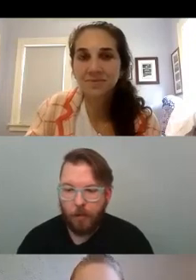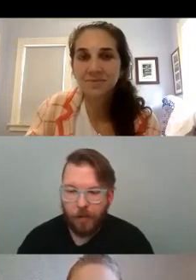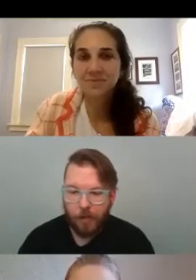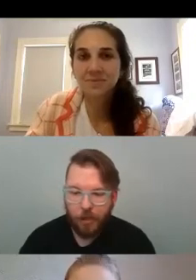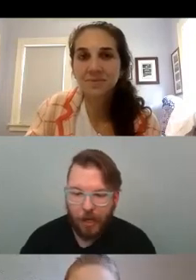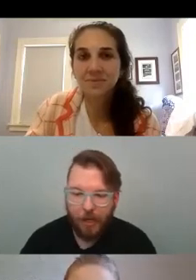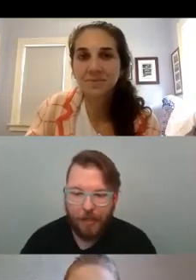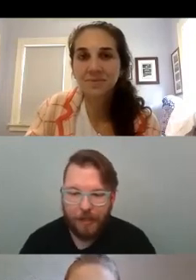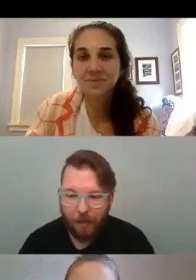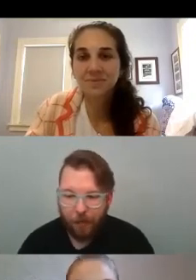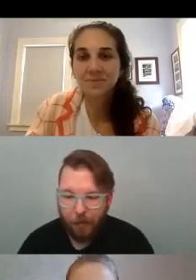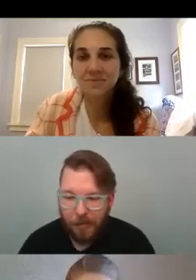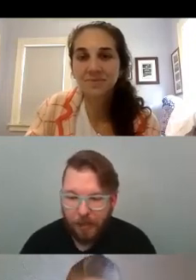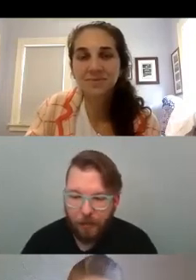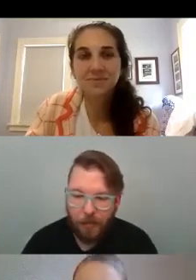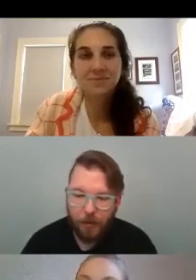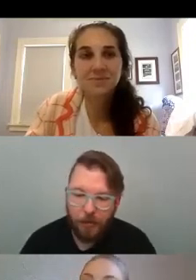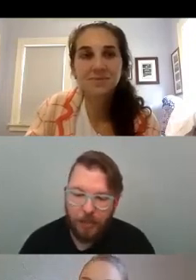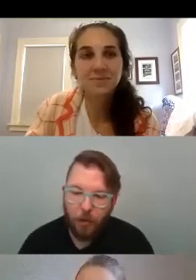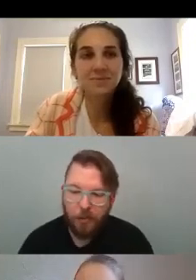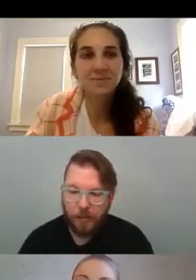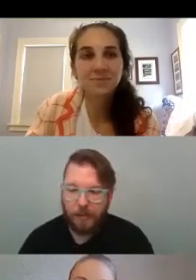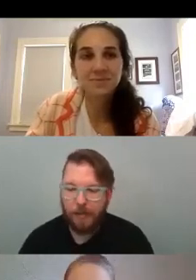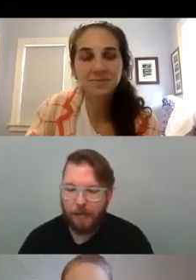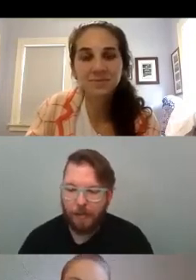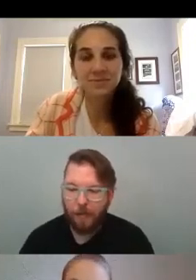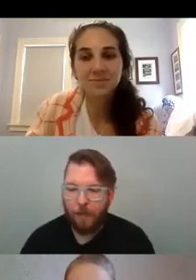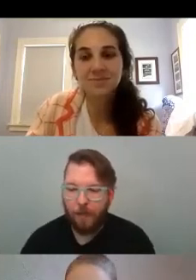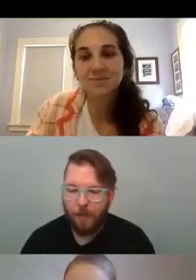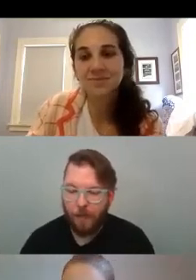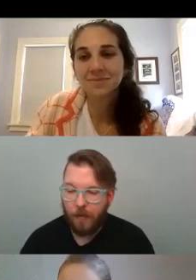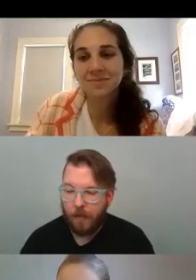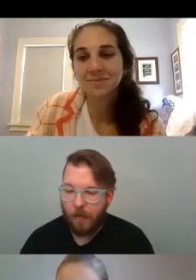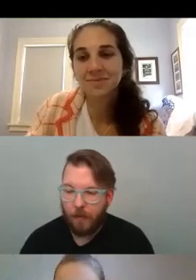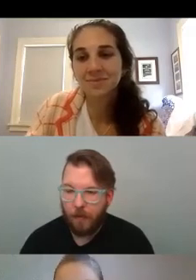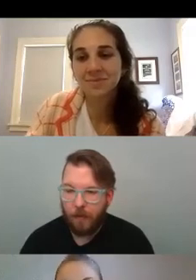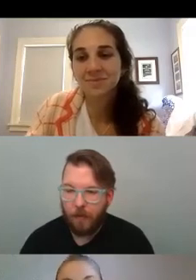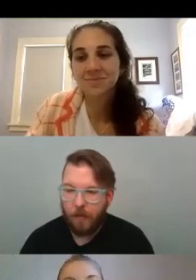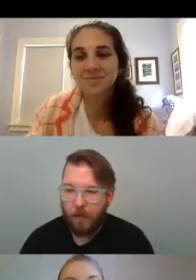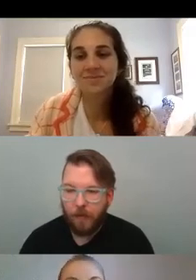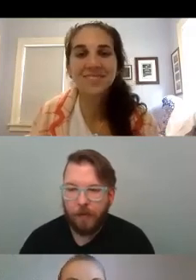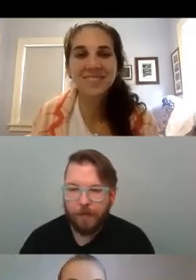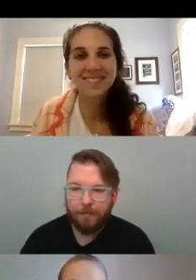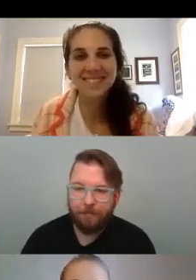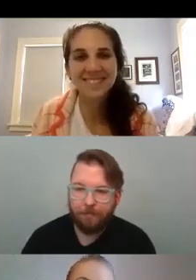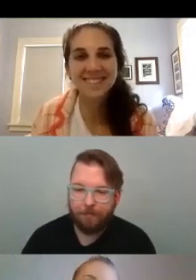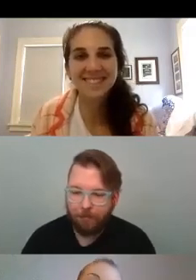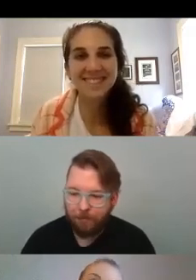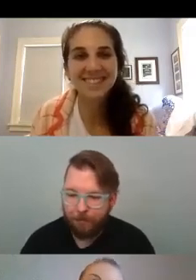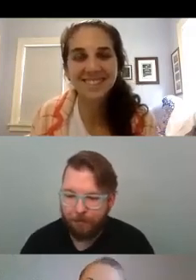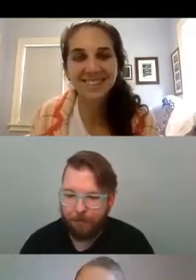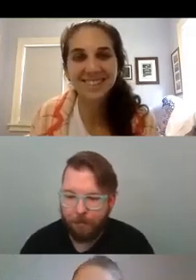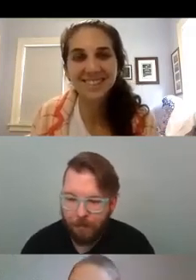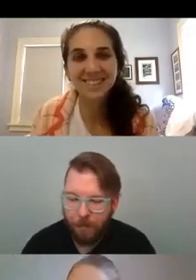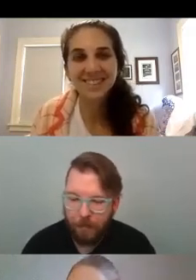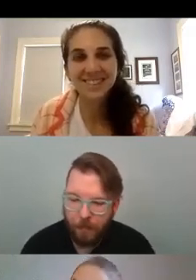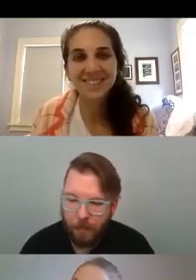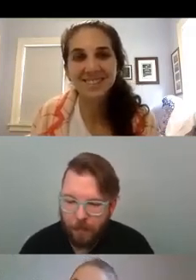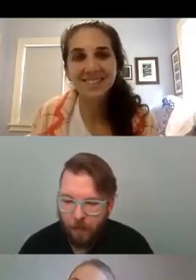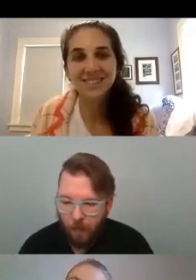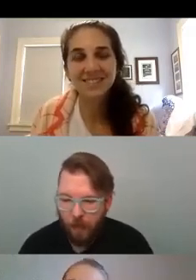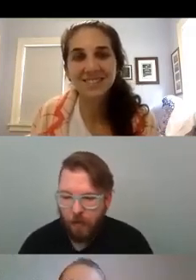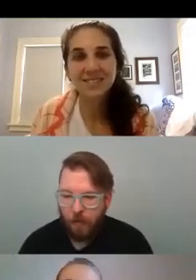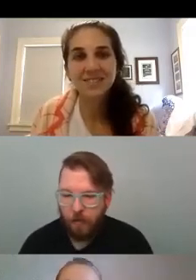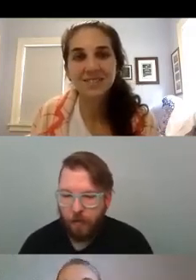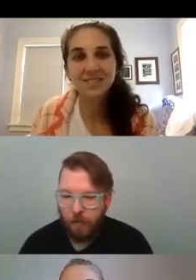A question in the chat asking if your museums uses docents. Yeah, so I'll take that question. Yes,